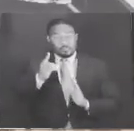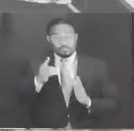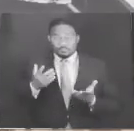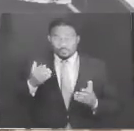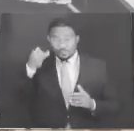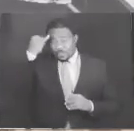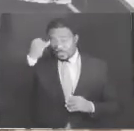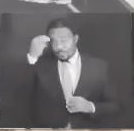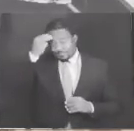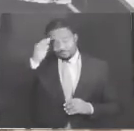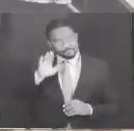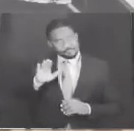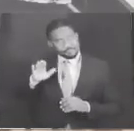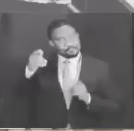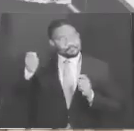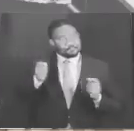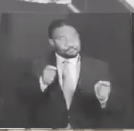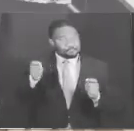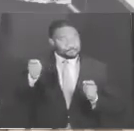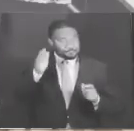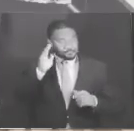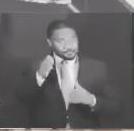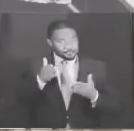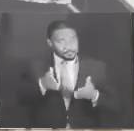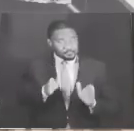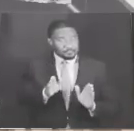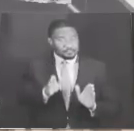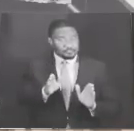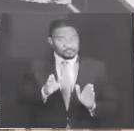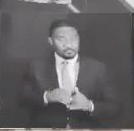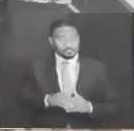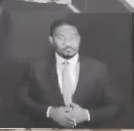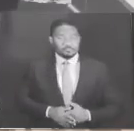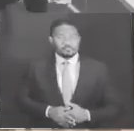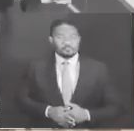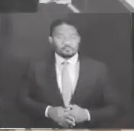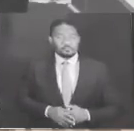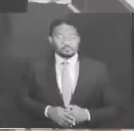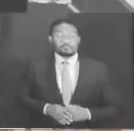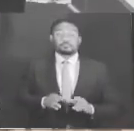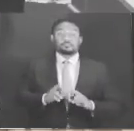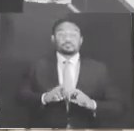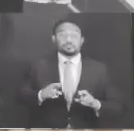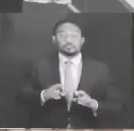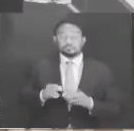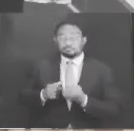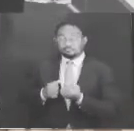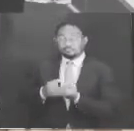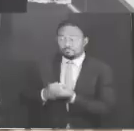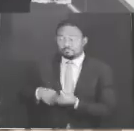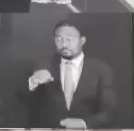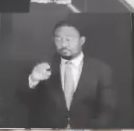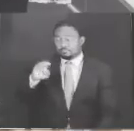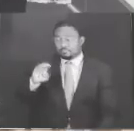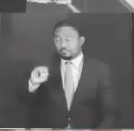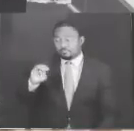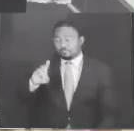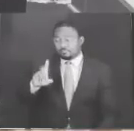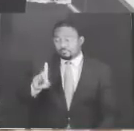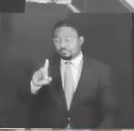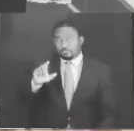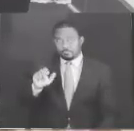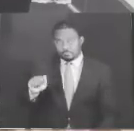its determination to reverse this trend. We are committed to adequately resource MMDAs and ensure